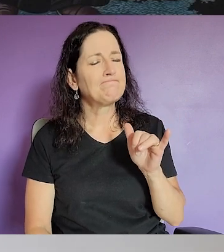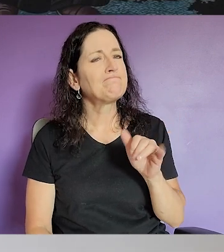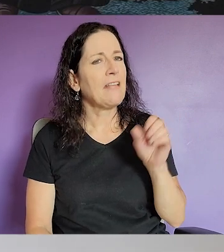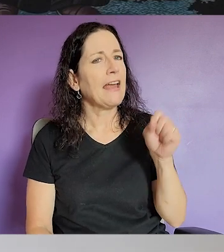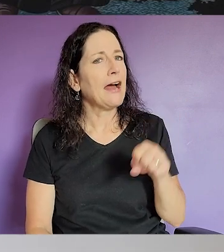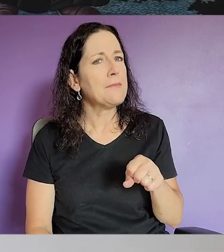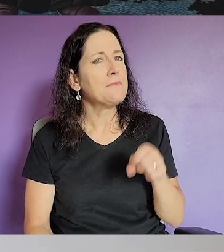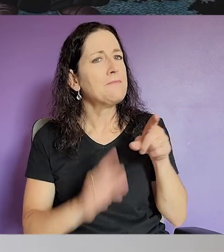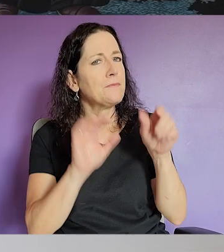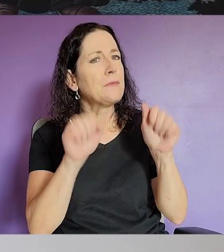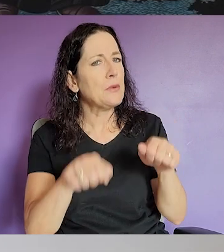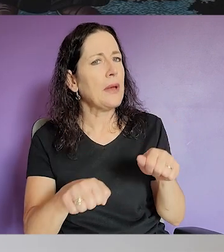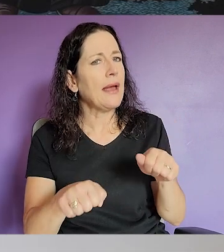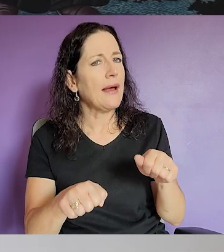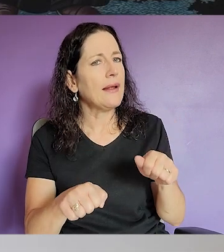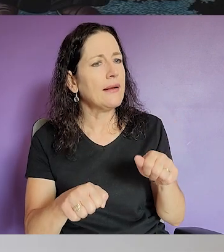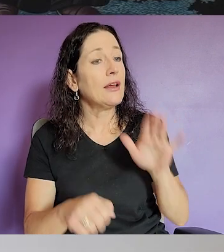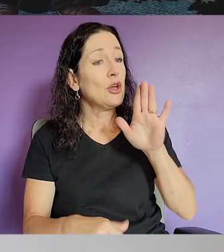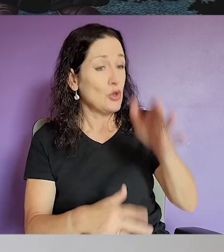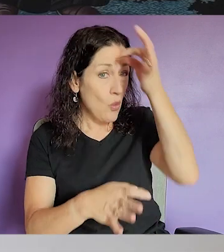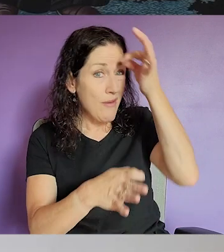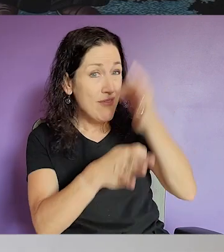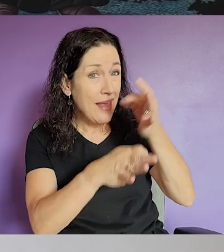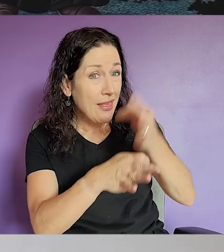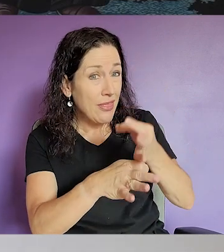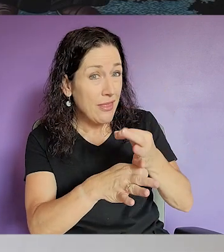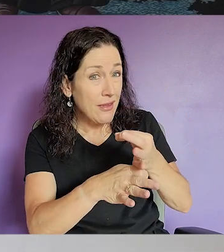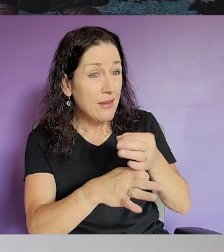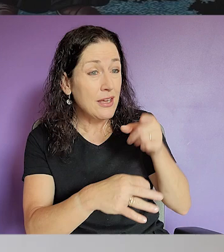yes, you can. Your faith